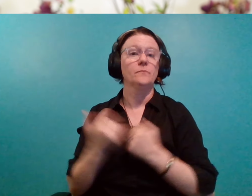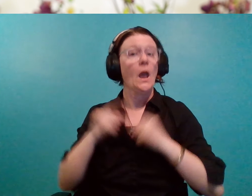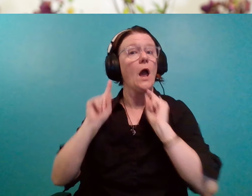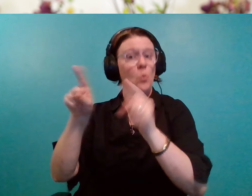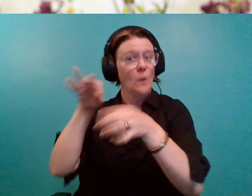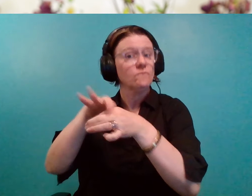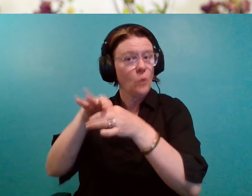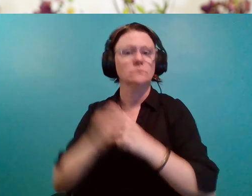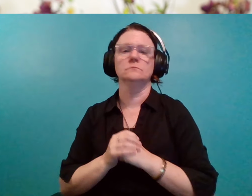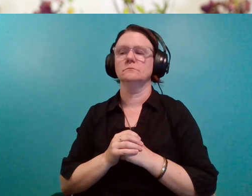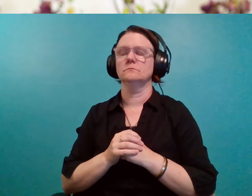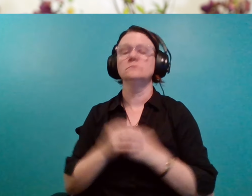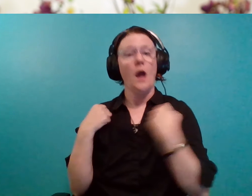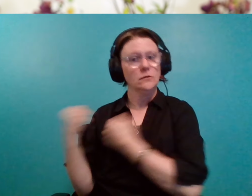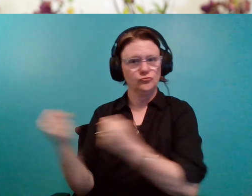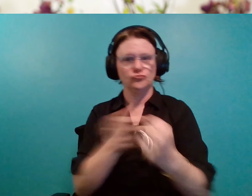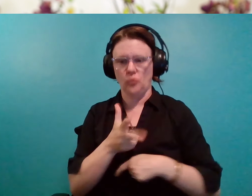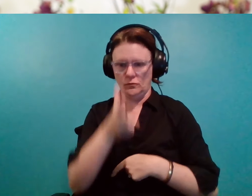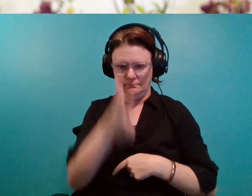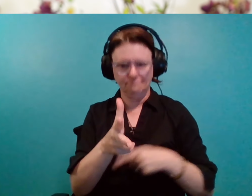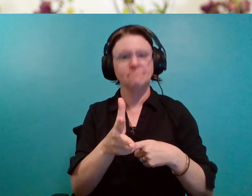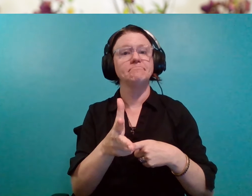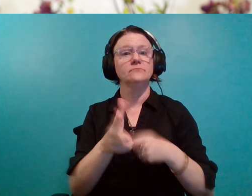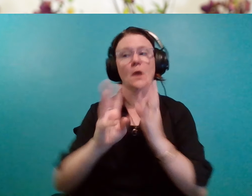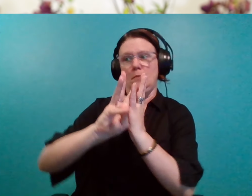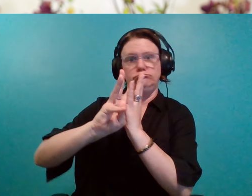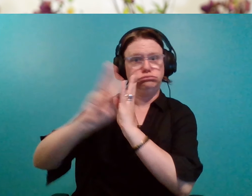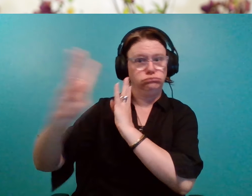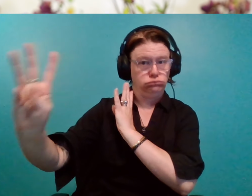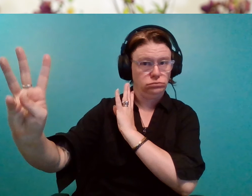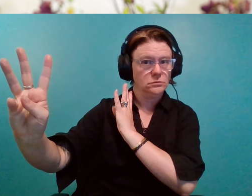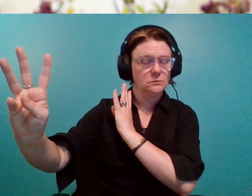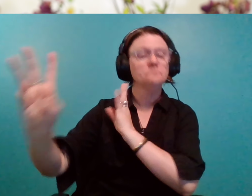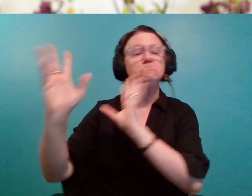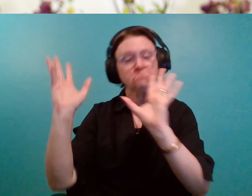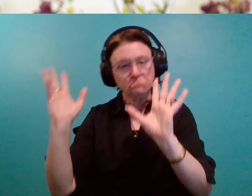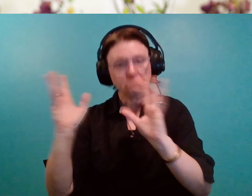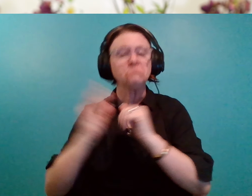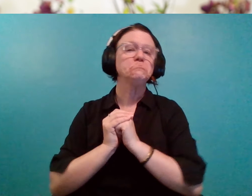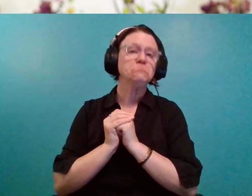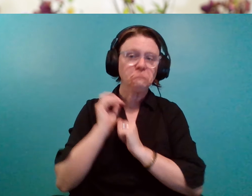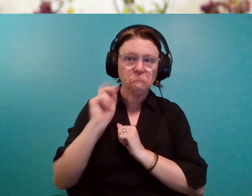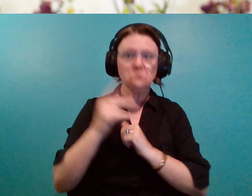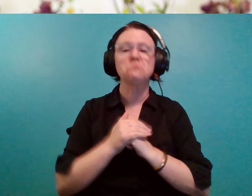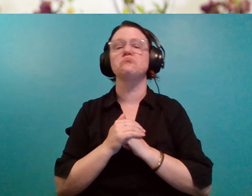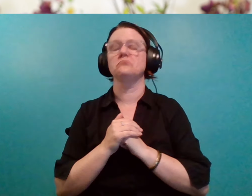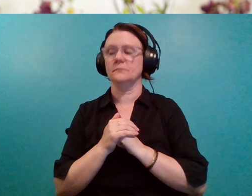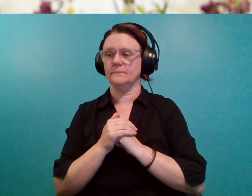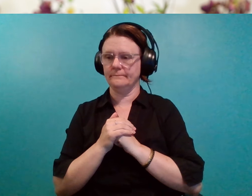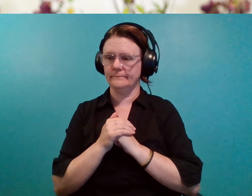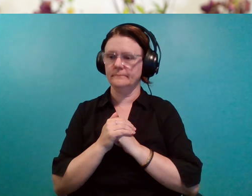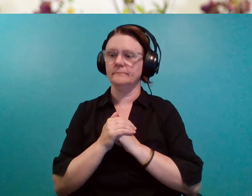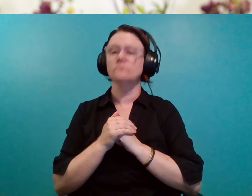go vote and I pulled up to the voting location, the line was extremely long, but I was determined to go